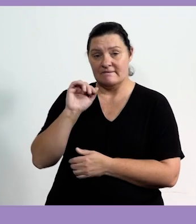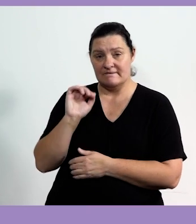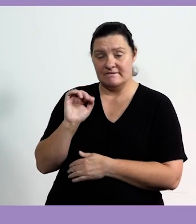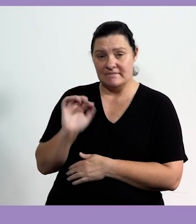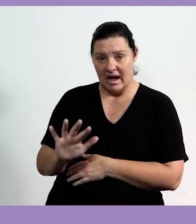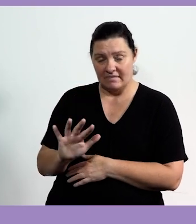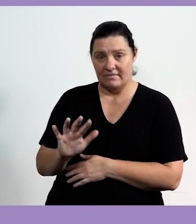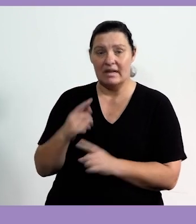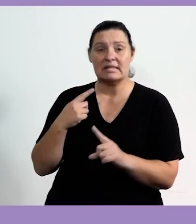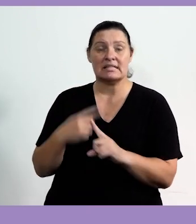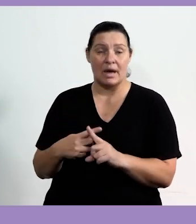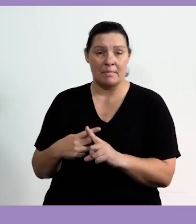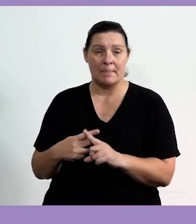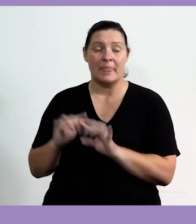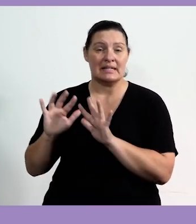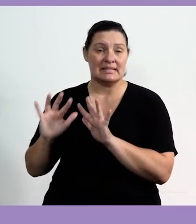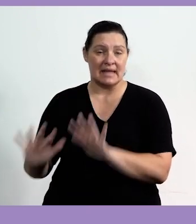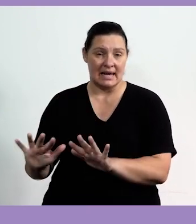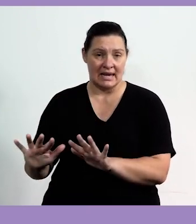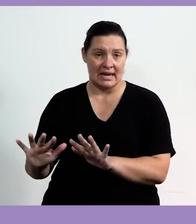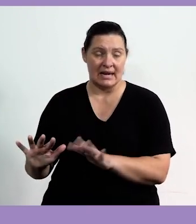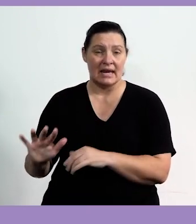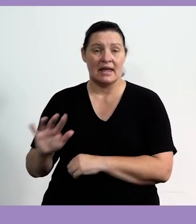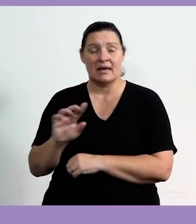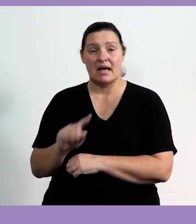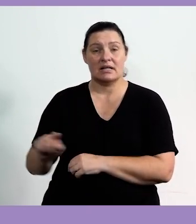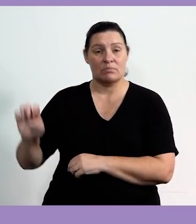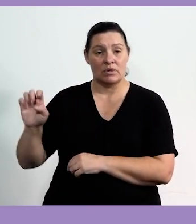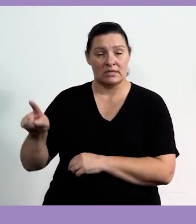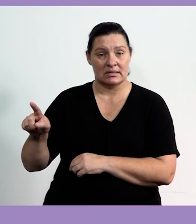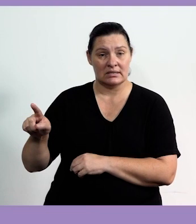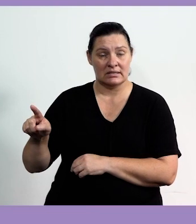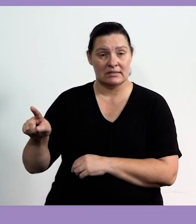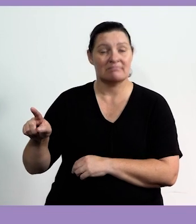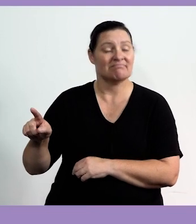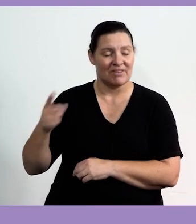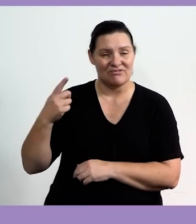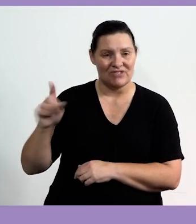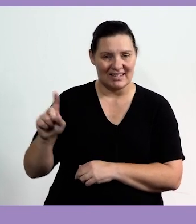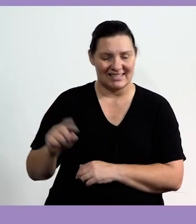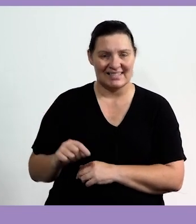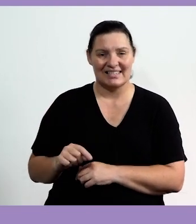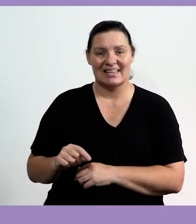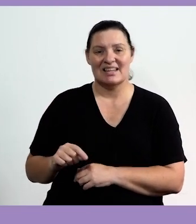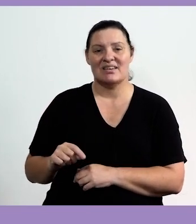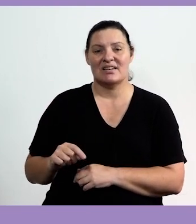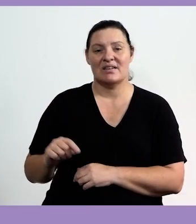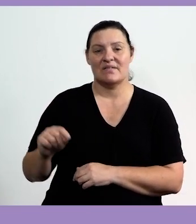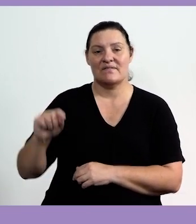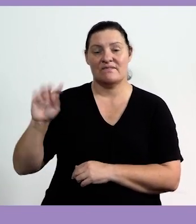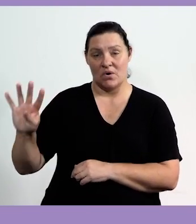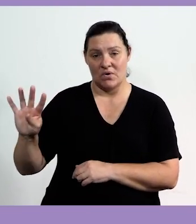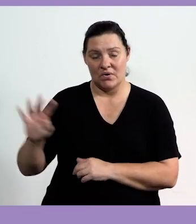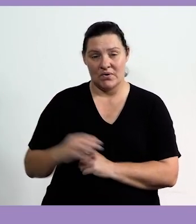with 5 multiplied by 10 to the exponent. Yes, you are correct.